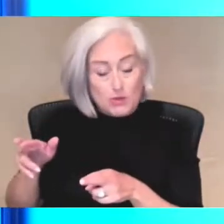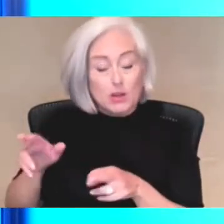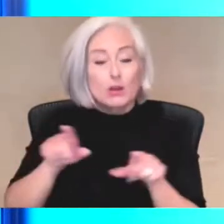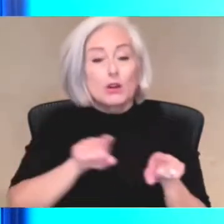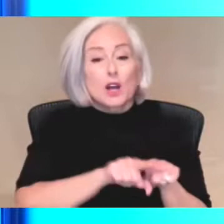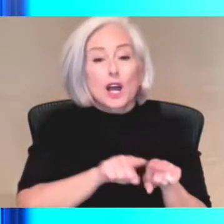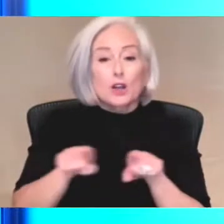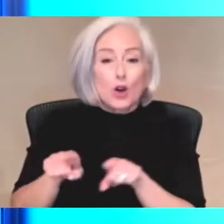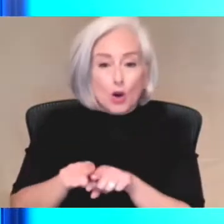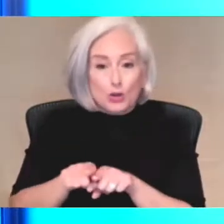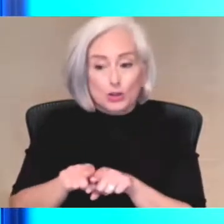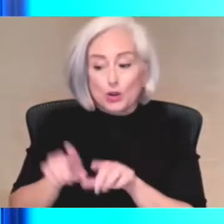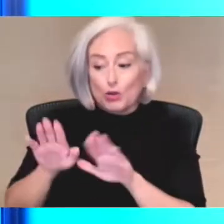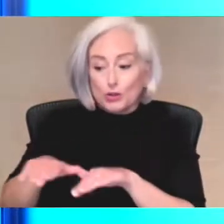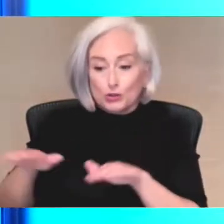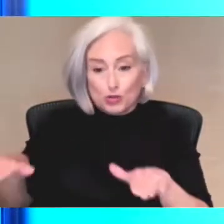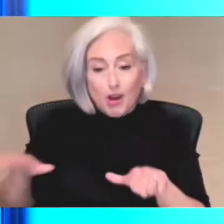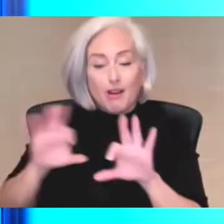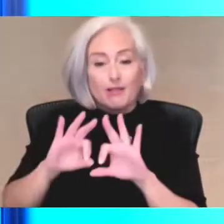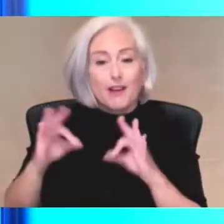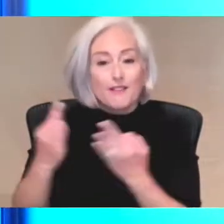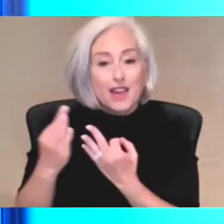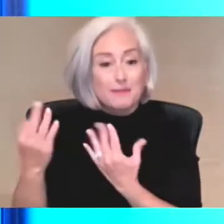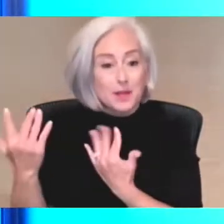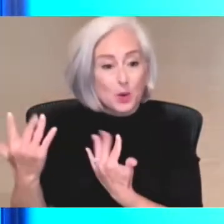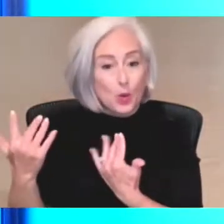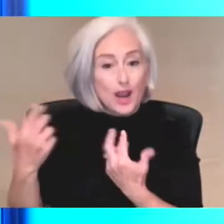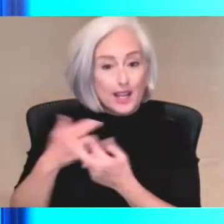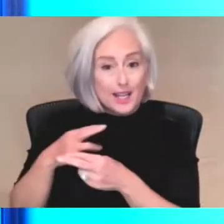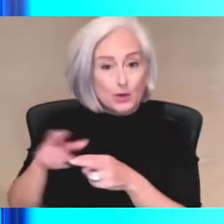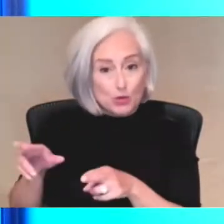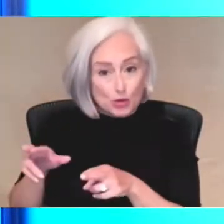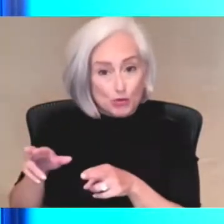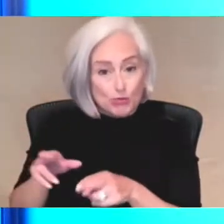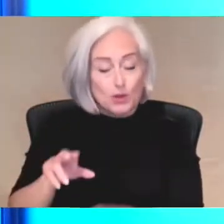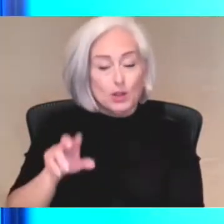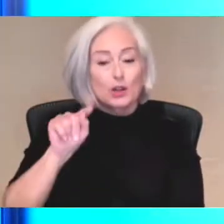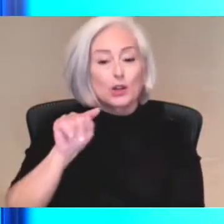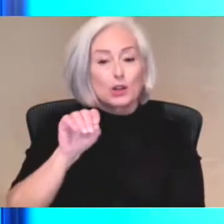child and family waiting room and toy closet and very